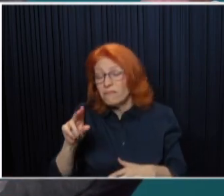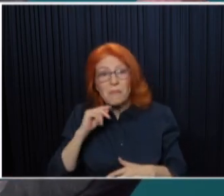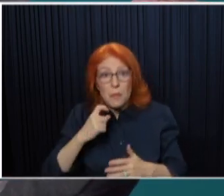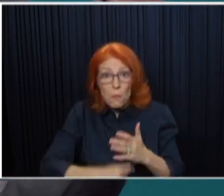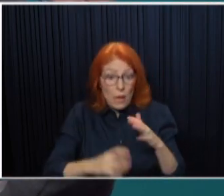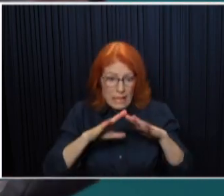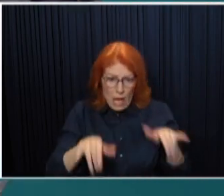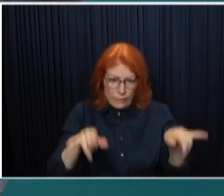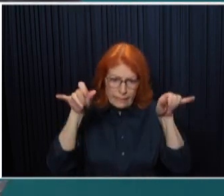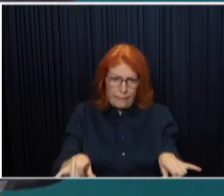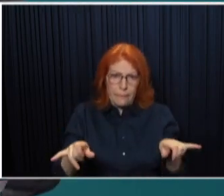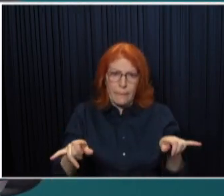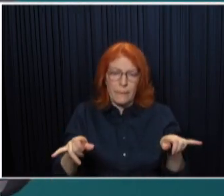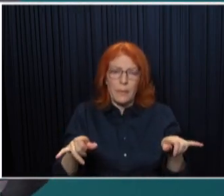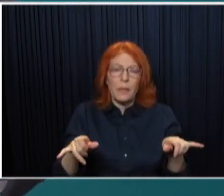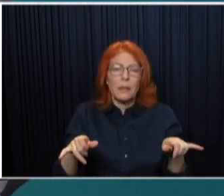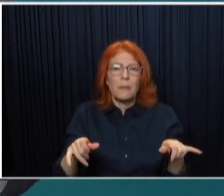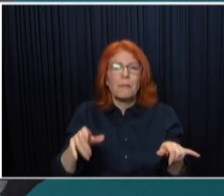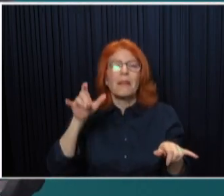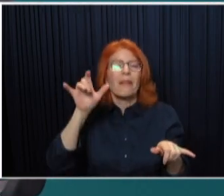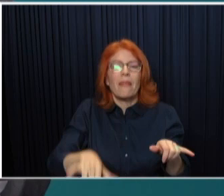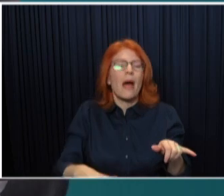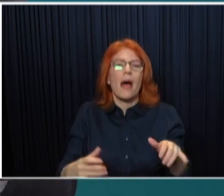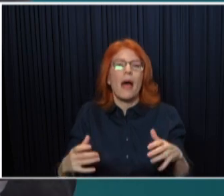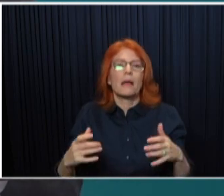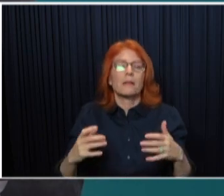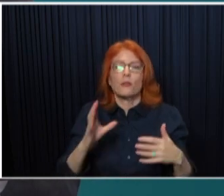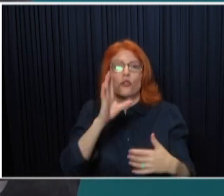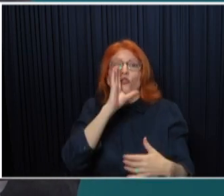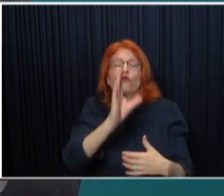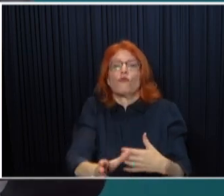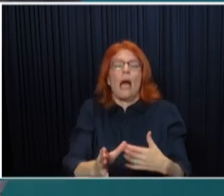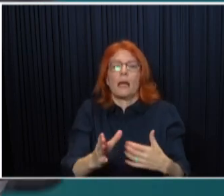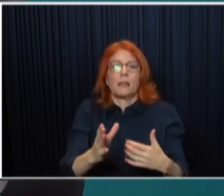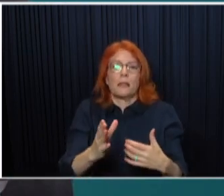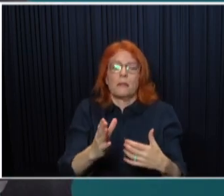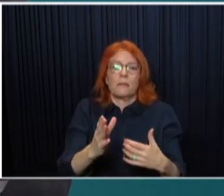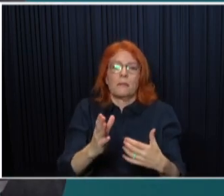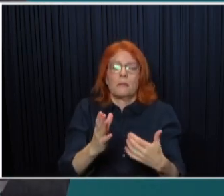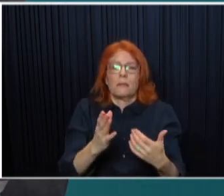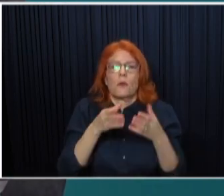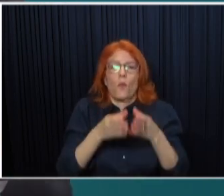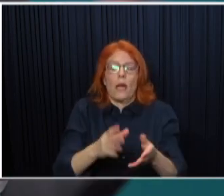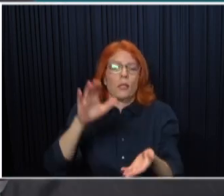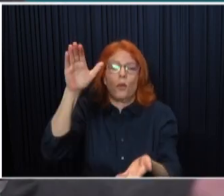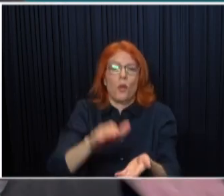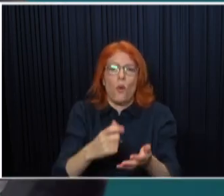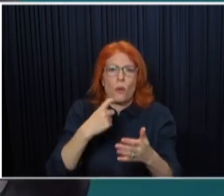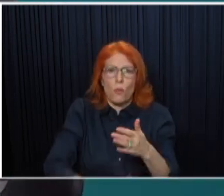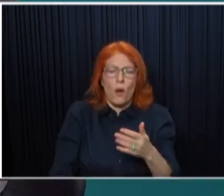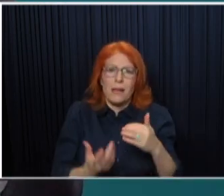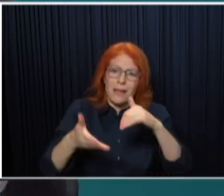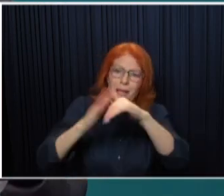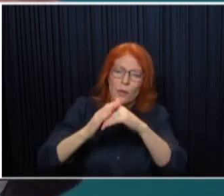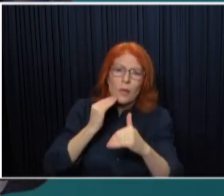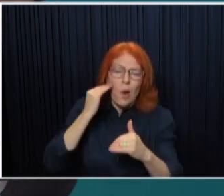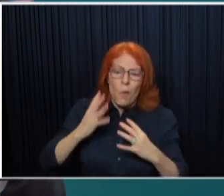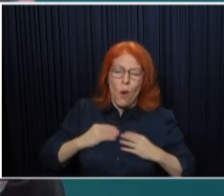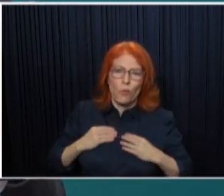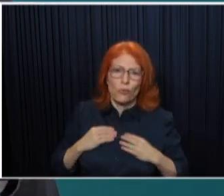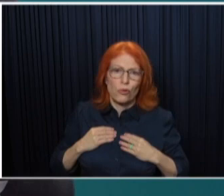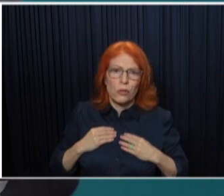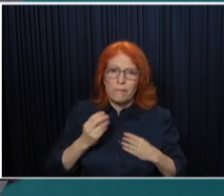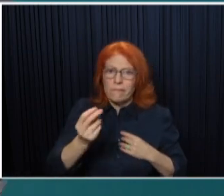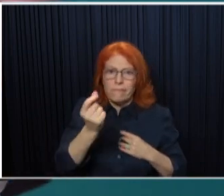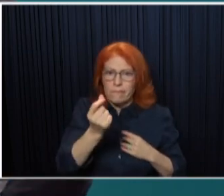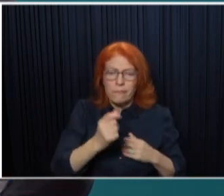hasn't changed. So that's like the most direct way to lower the price and increase home ownership is by